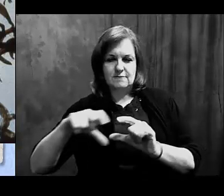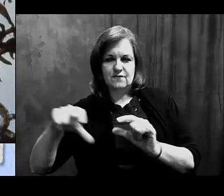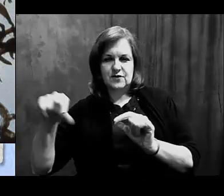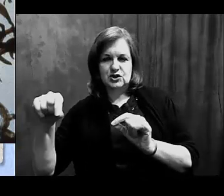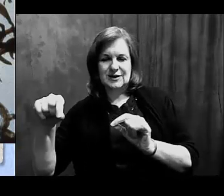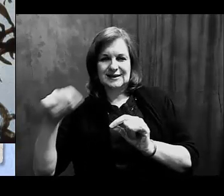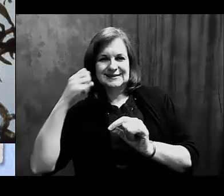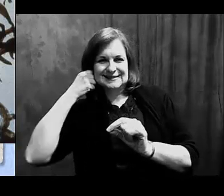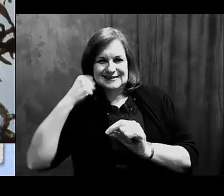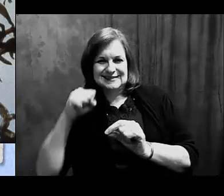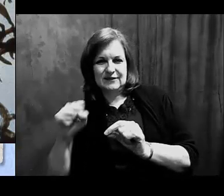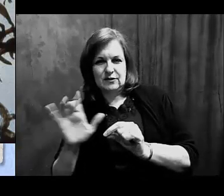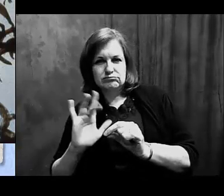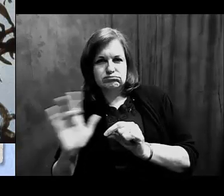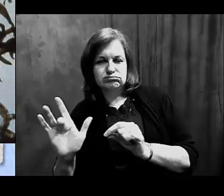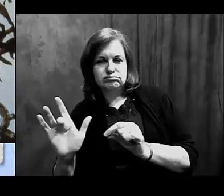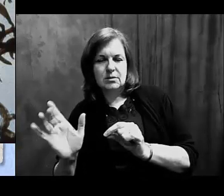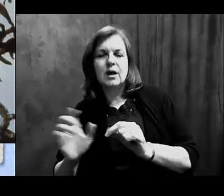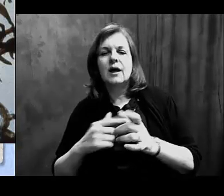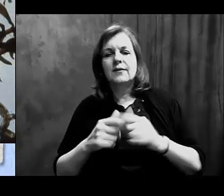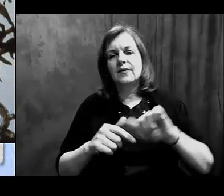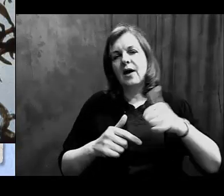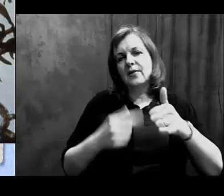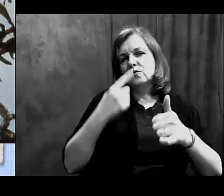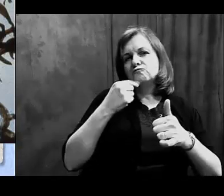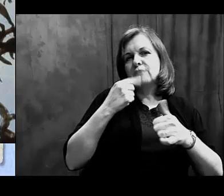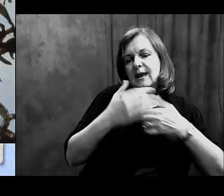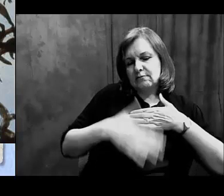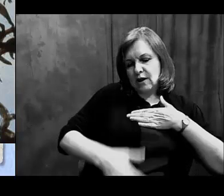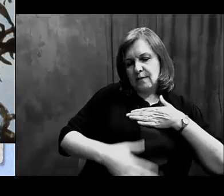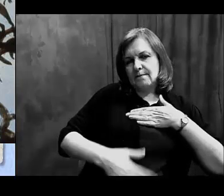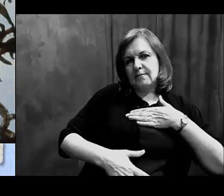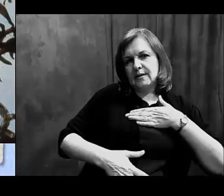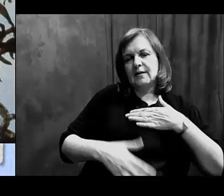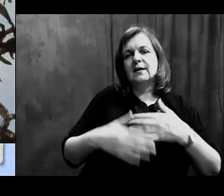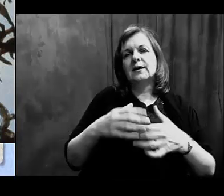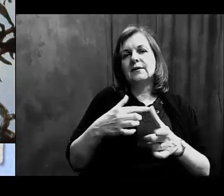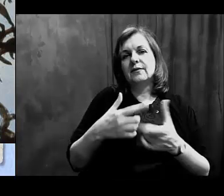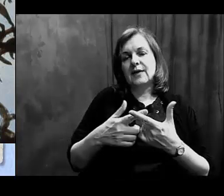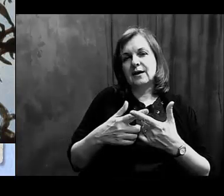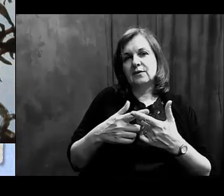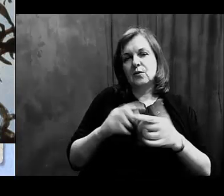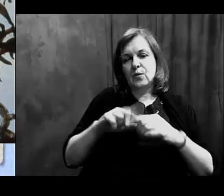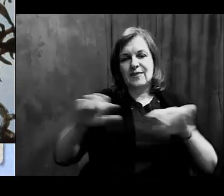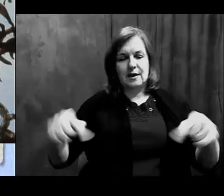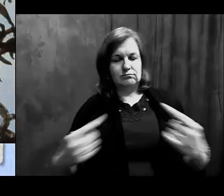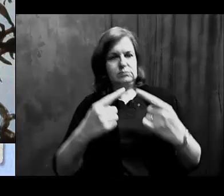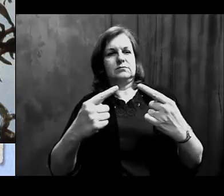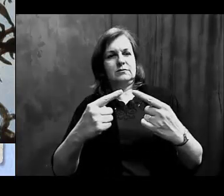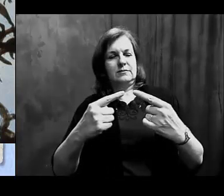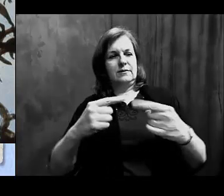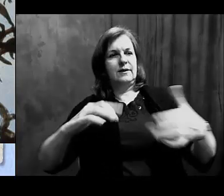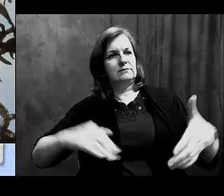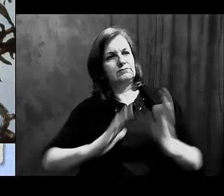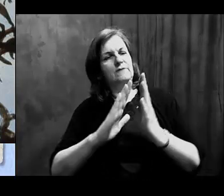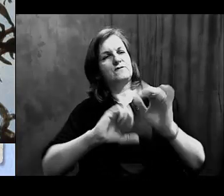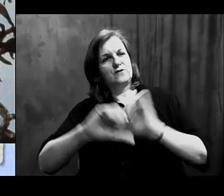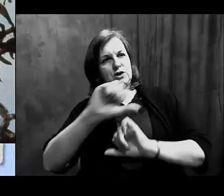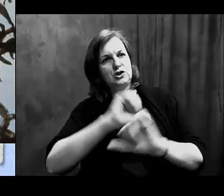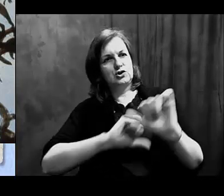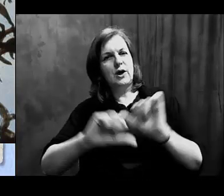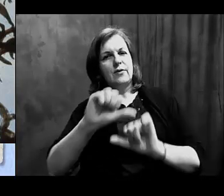very kind of silver plain. This one has a very red underbelly. So the confrontational